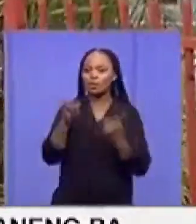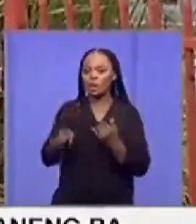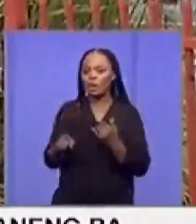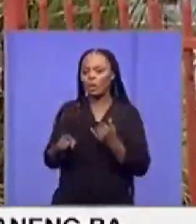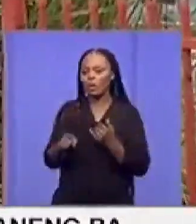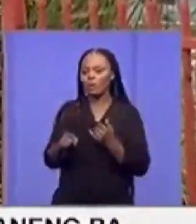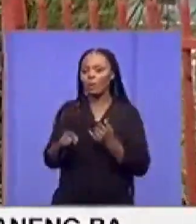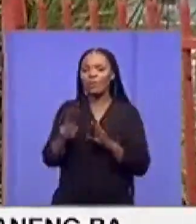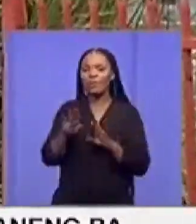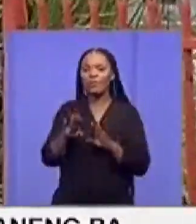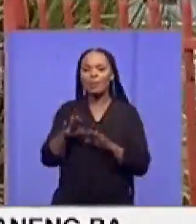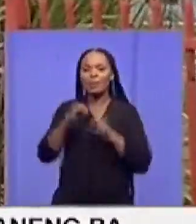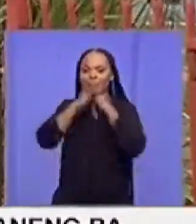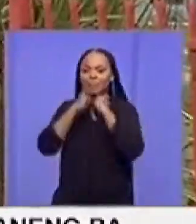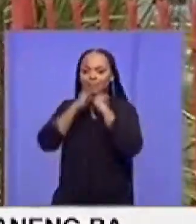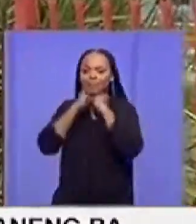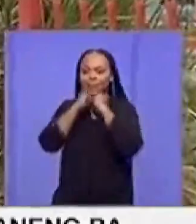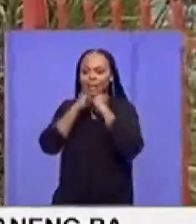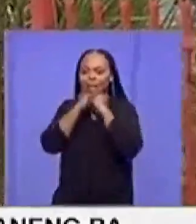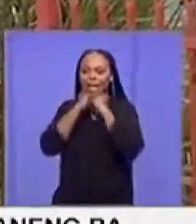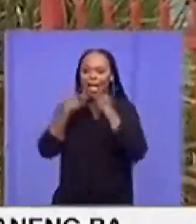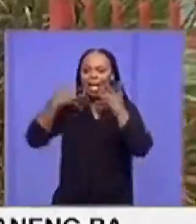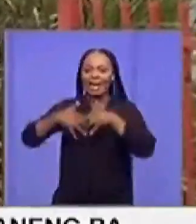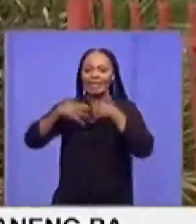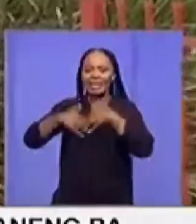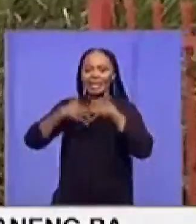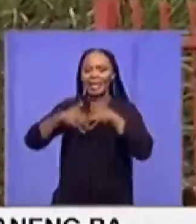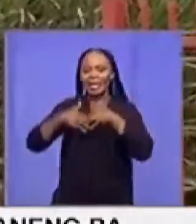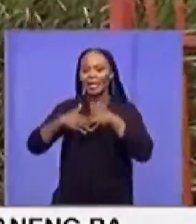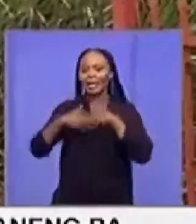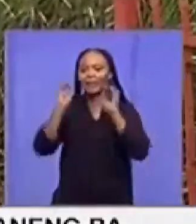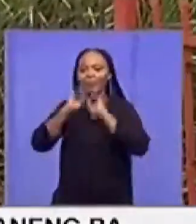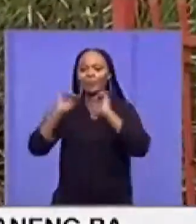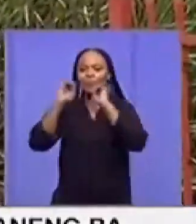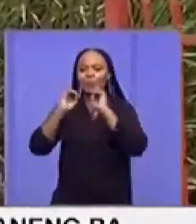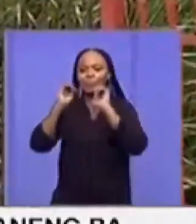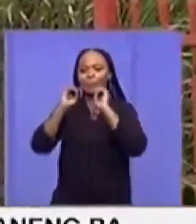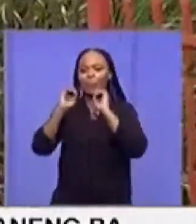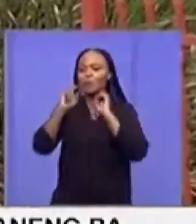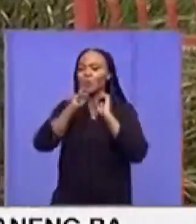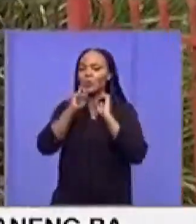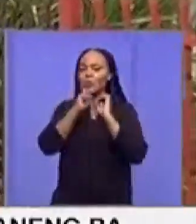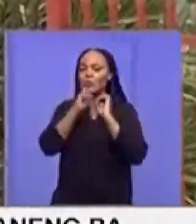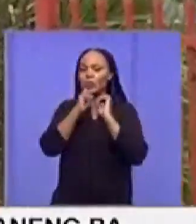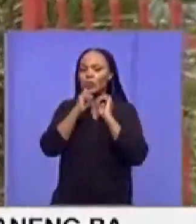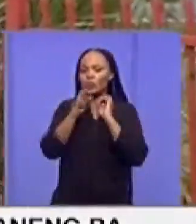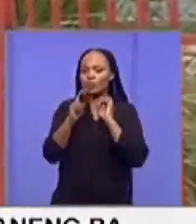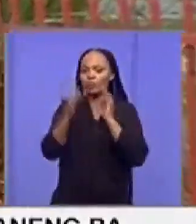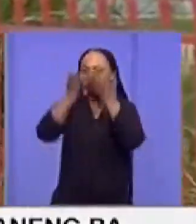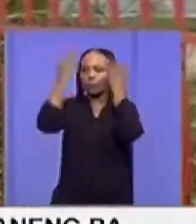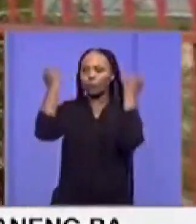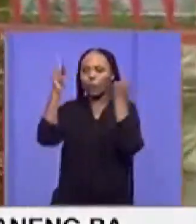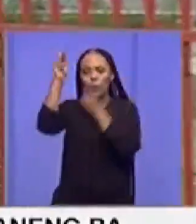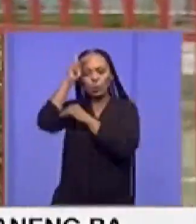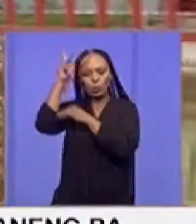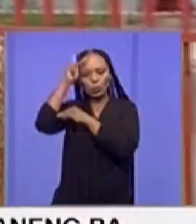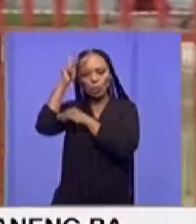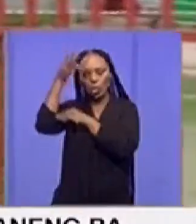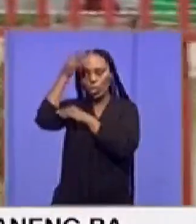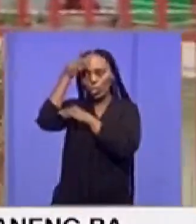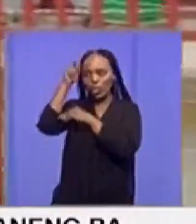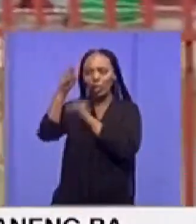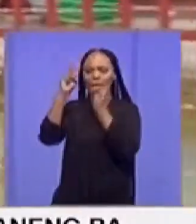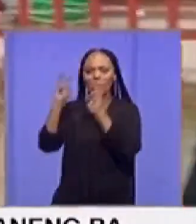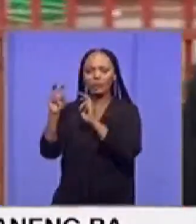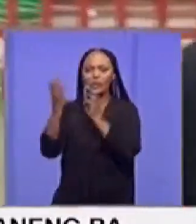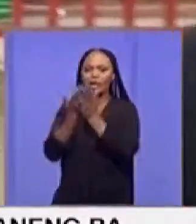ka ntle le kitso ya engineering ya go itse gore lefelo le ka tswa le tlo nna le dikgwetlho mo meagong ya dikolo ha